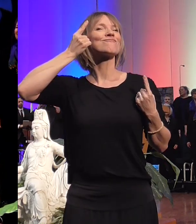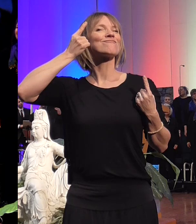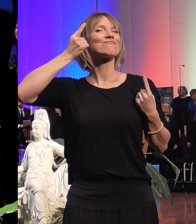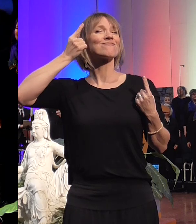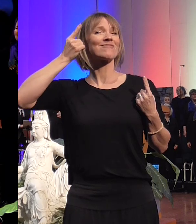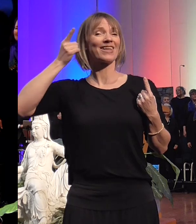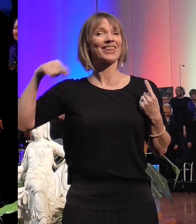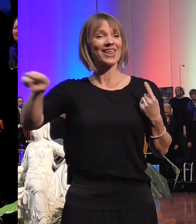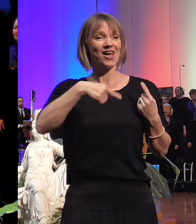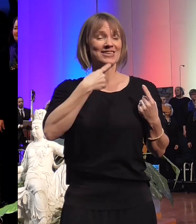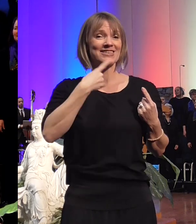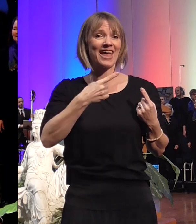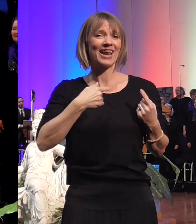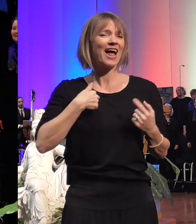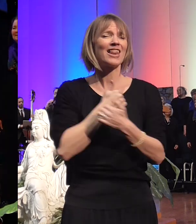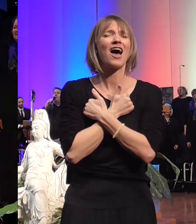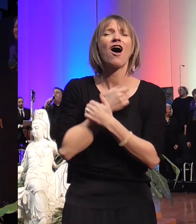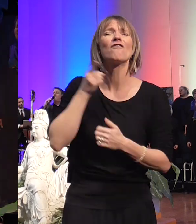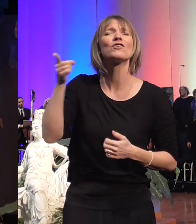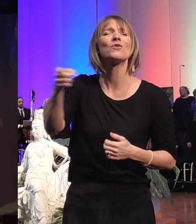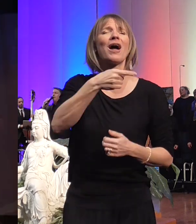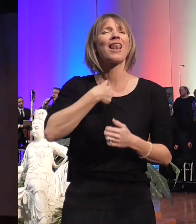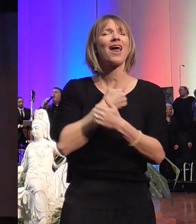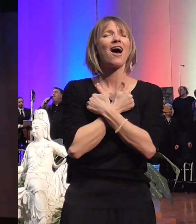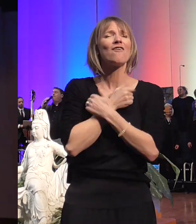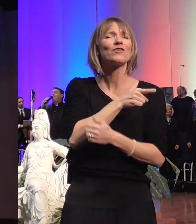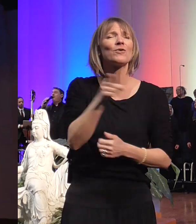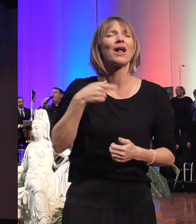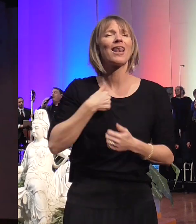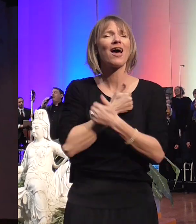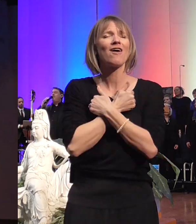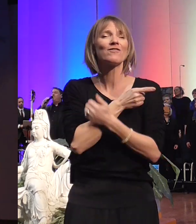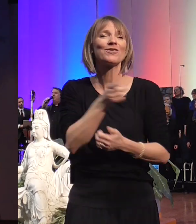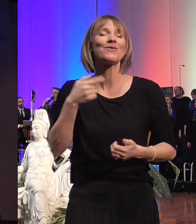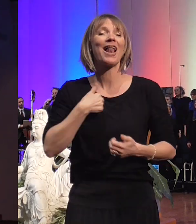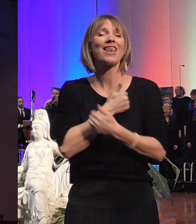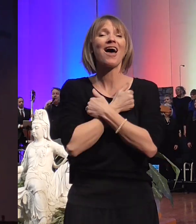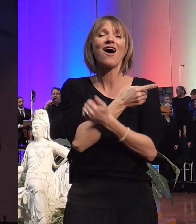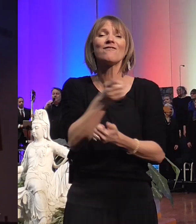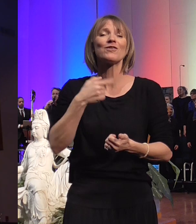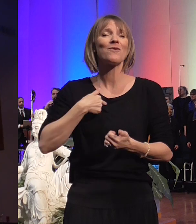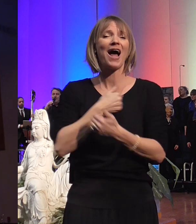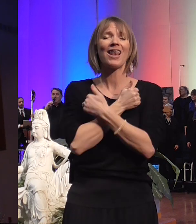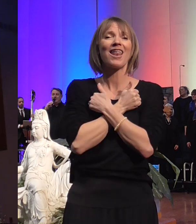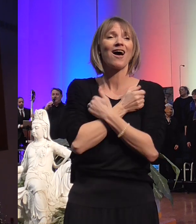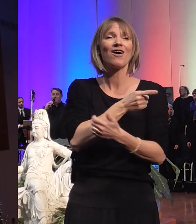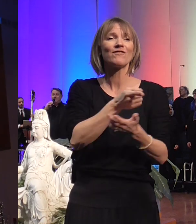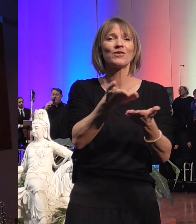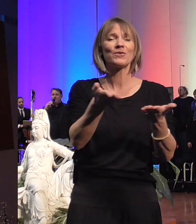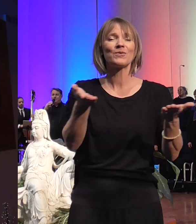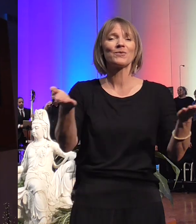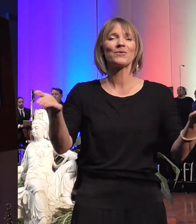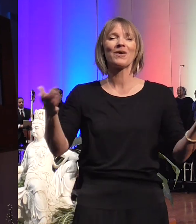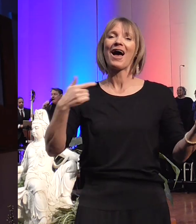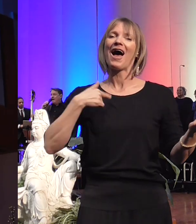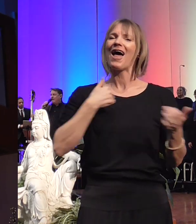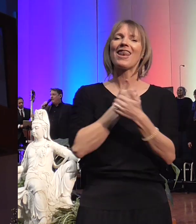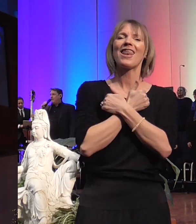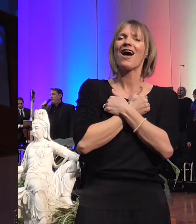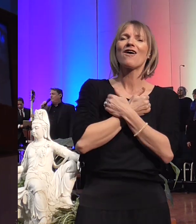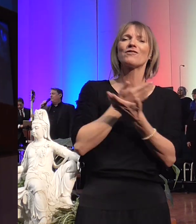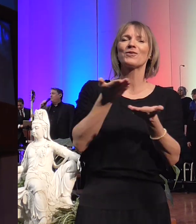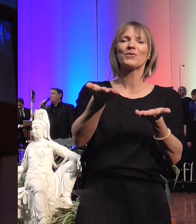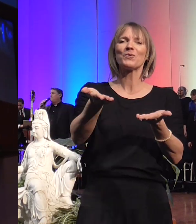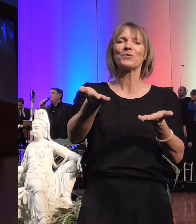around, and they're saying, I love you, I love you, I love you, I love you, I love you,